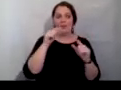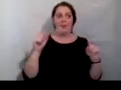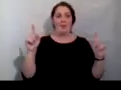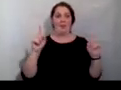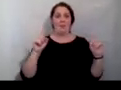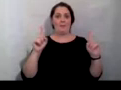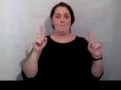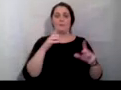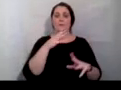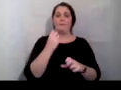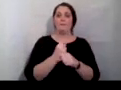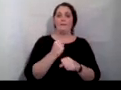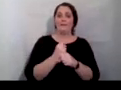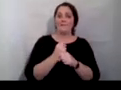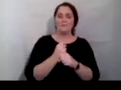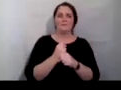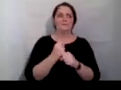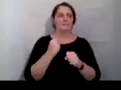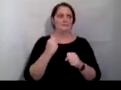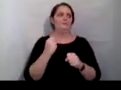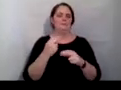those government support for those kinds of